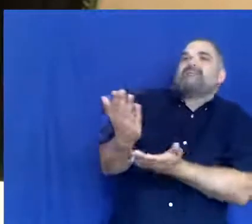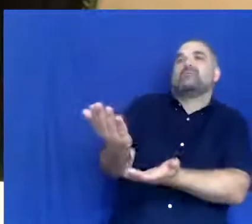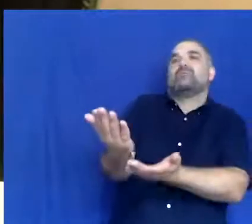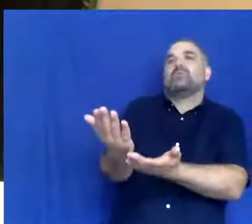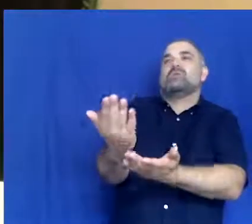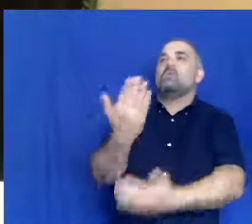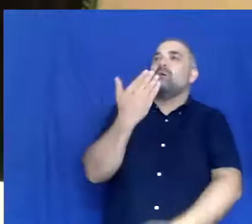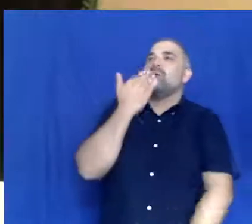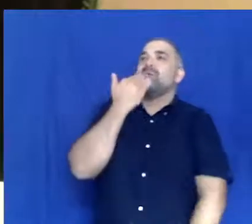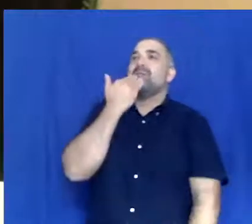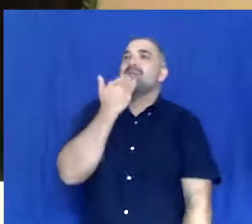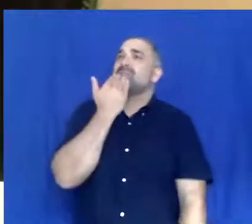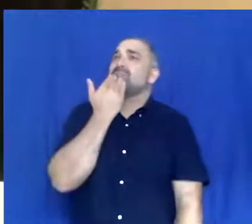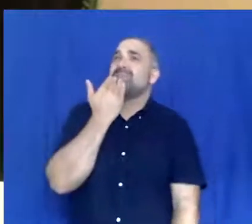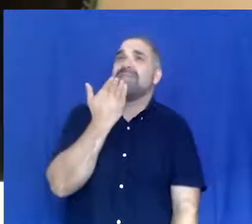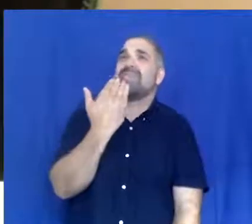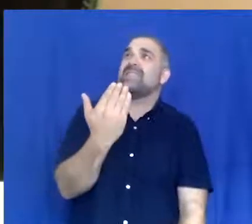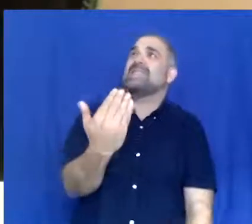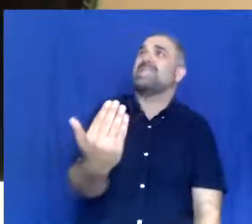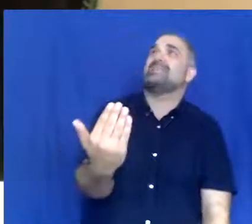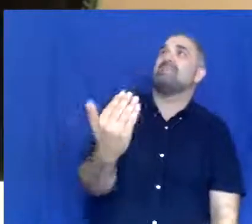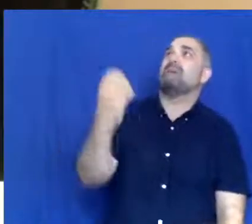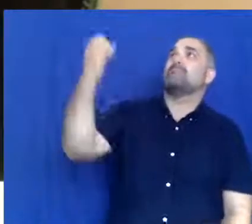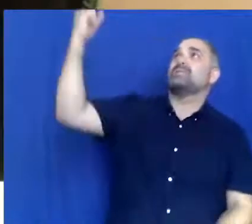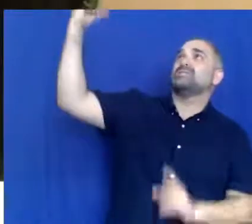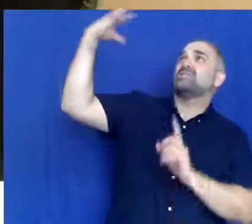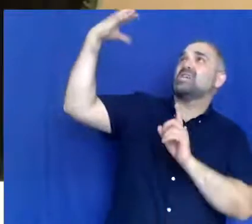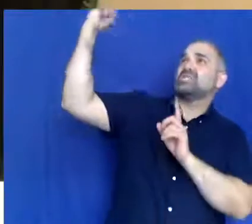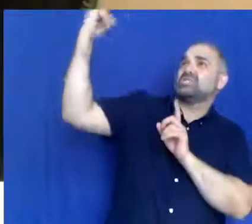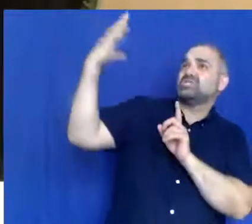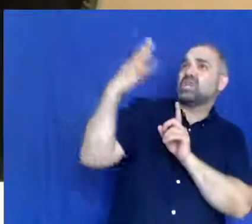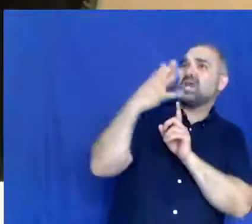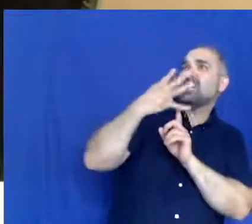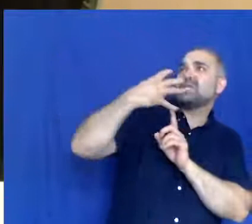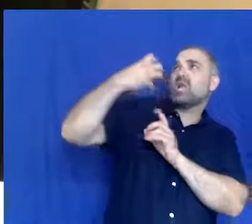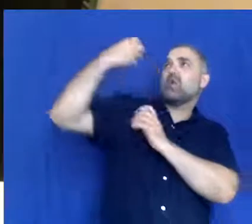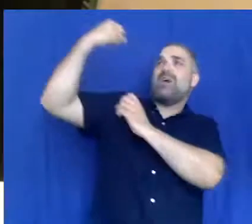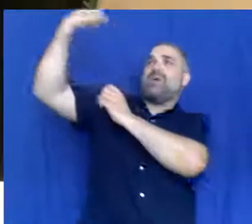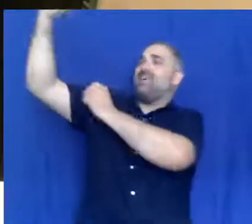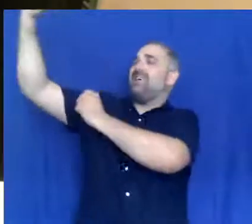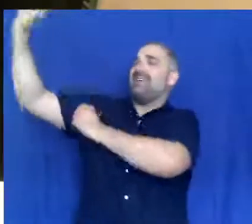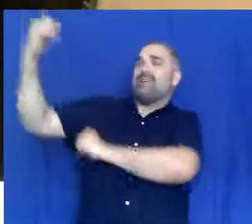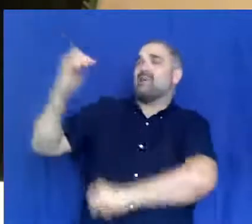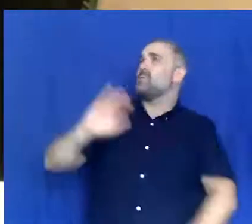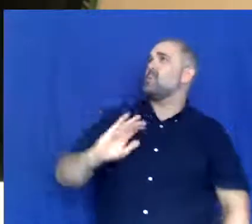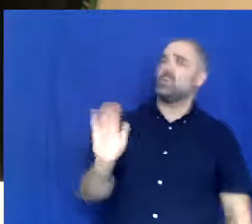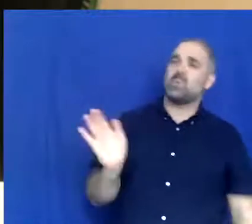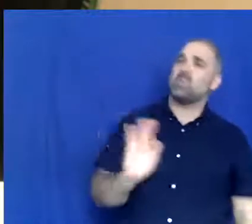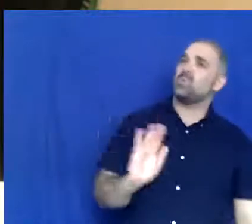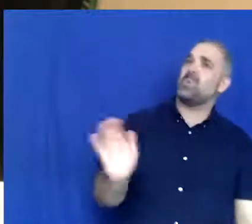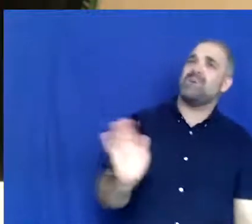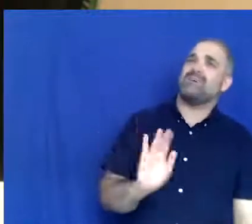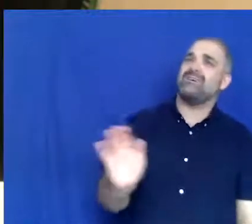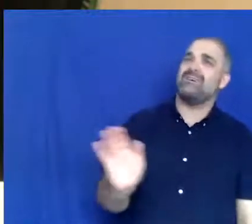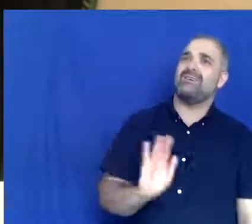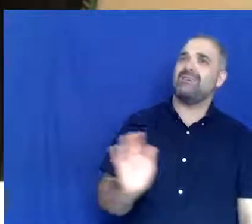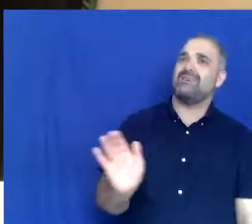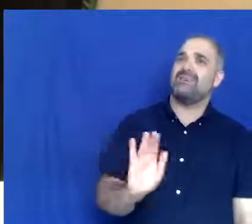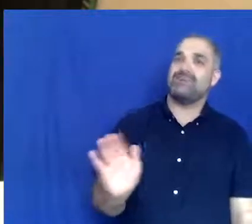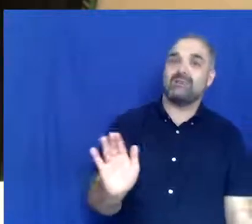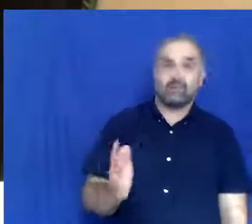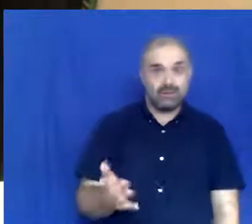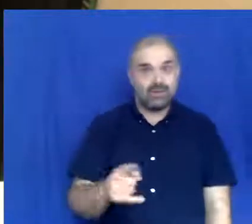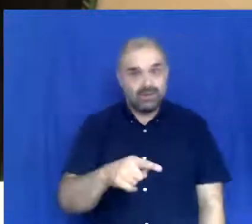much I love you. Please don't take my